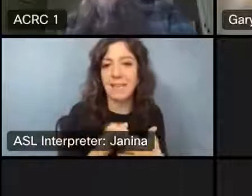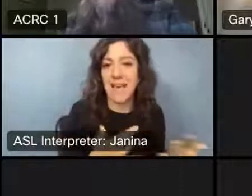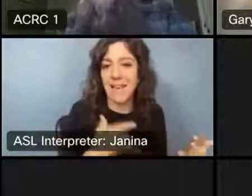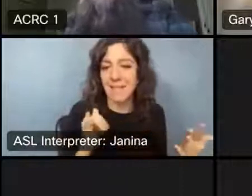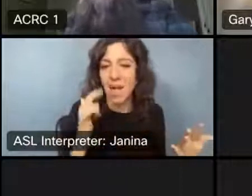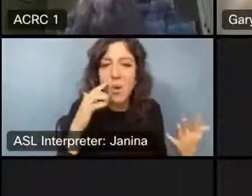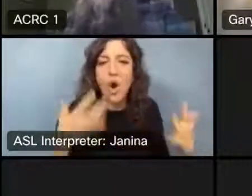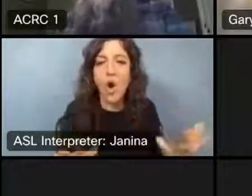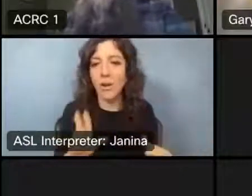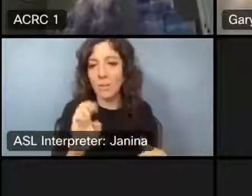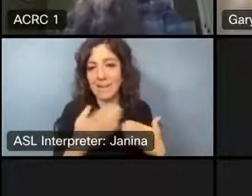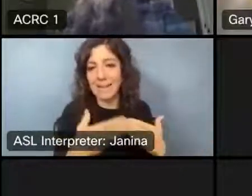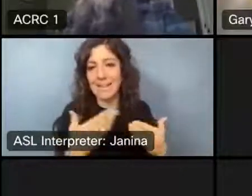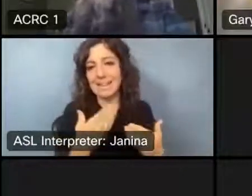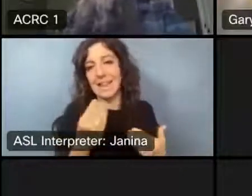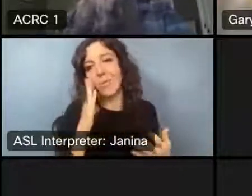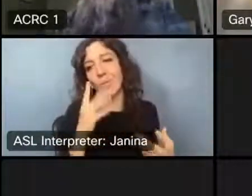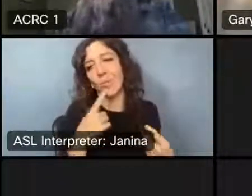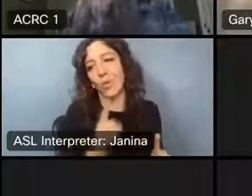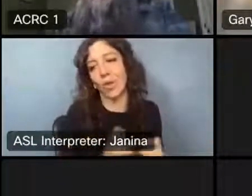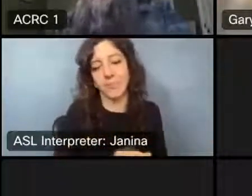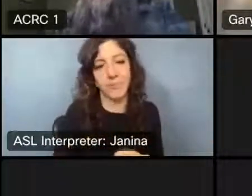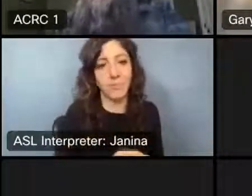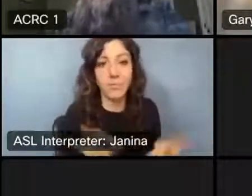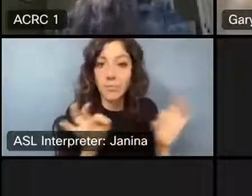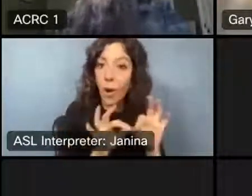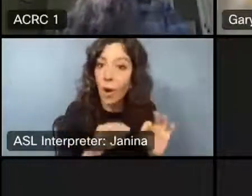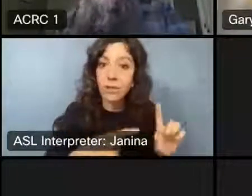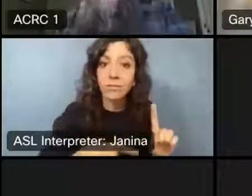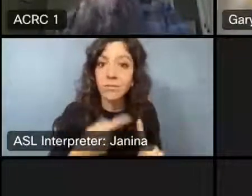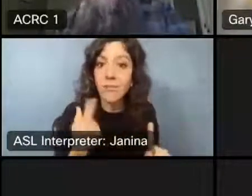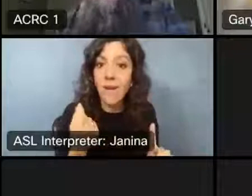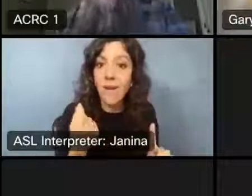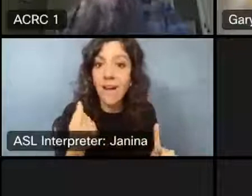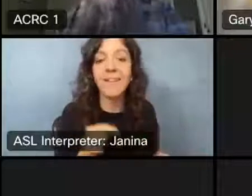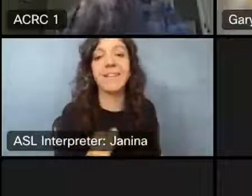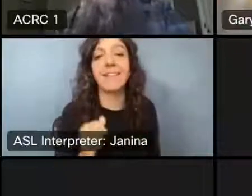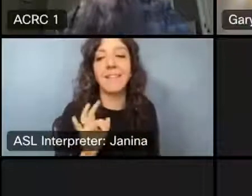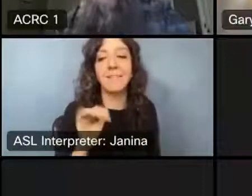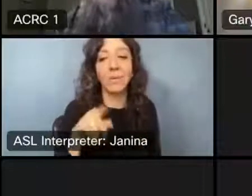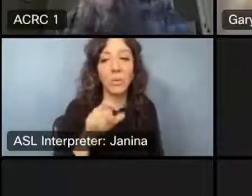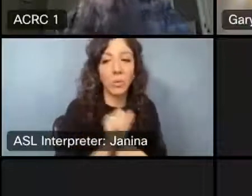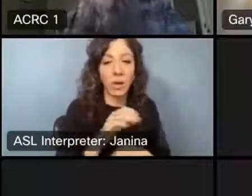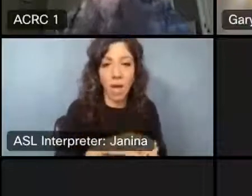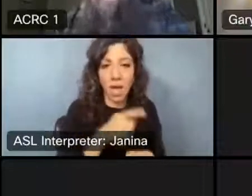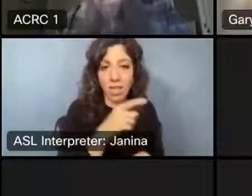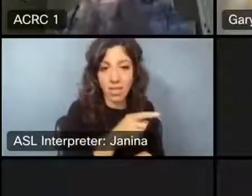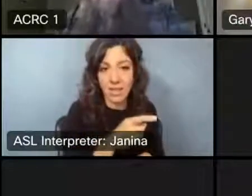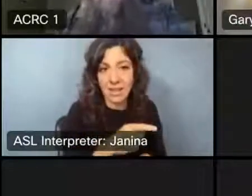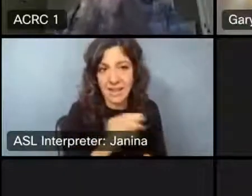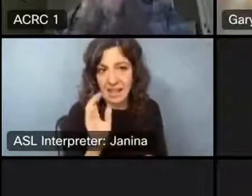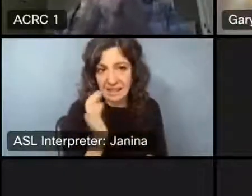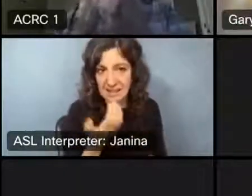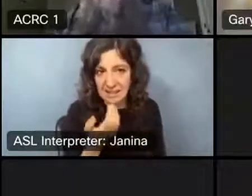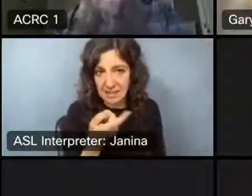easy. I think the main thing that is important as it relates to this is that if, as you are working on it, like it seems like it's turning